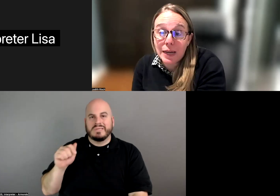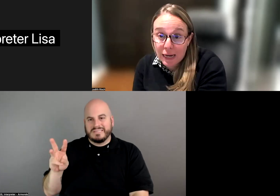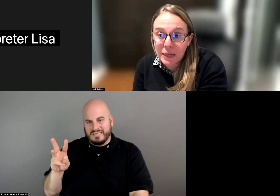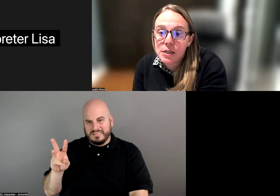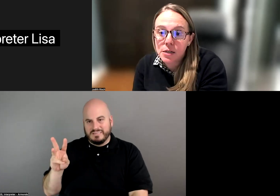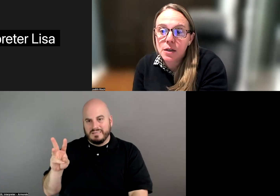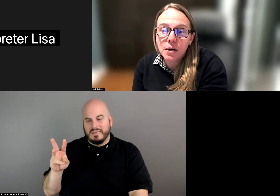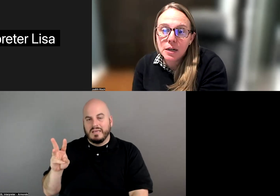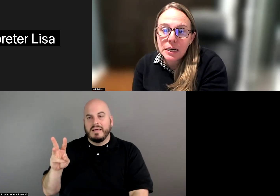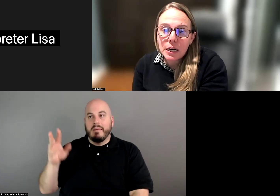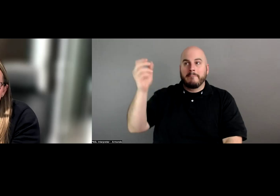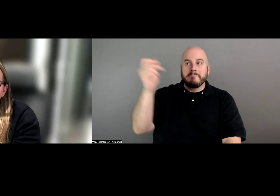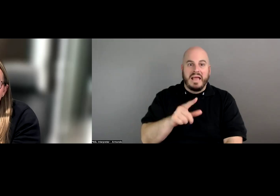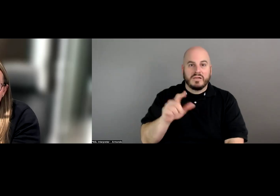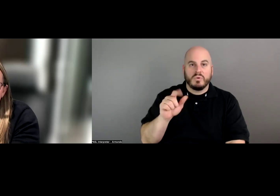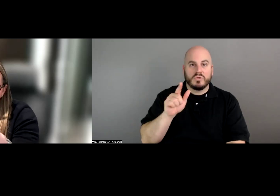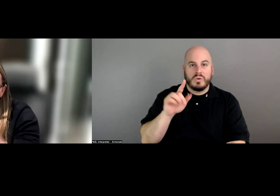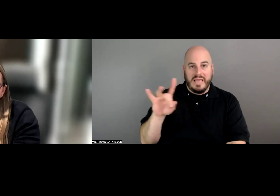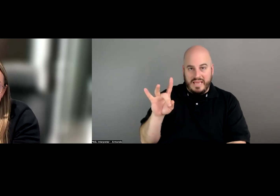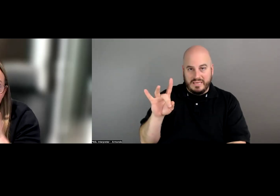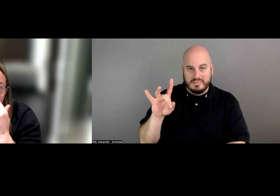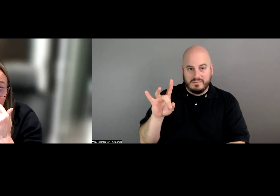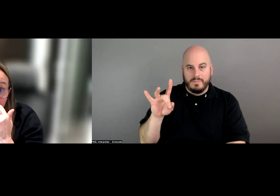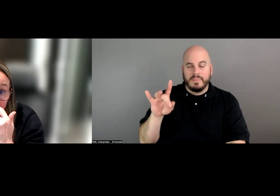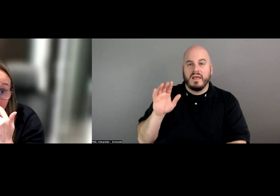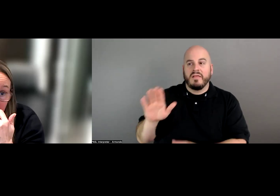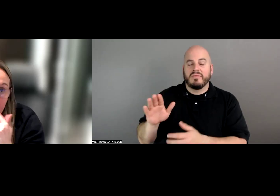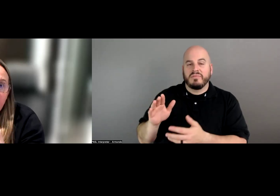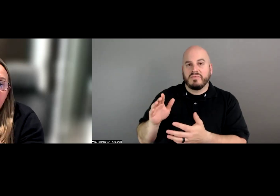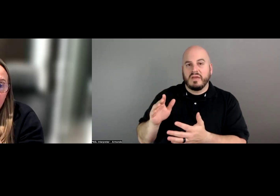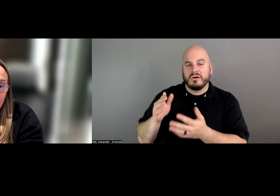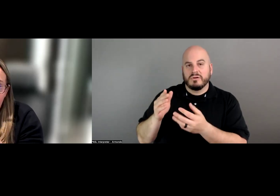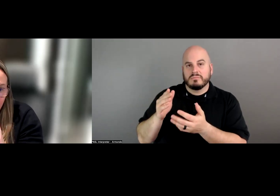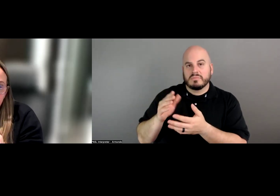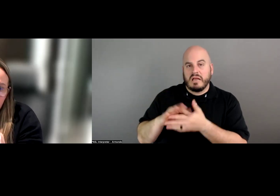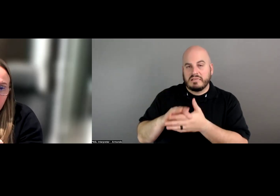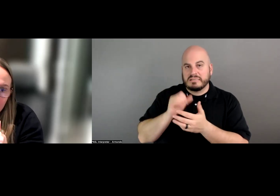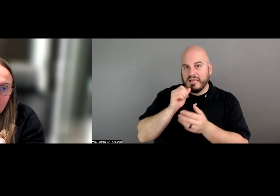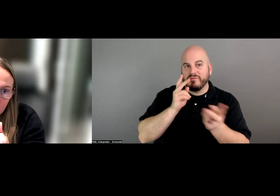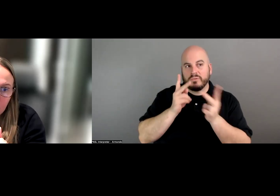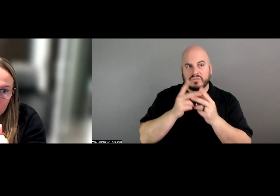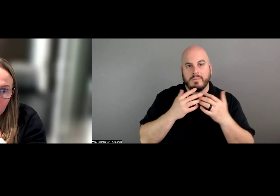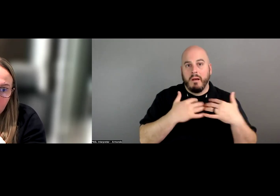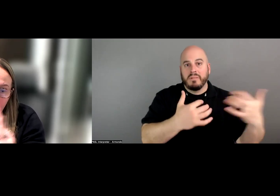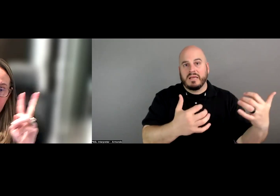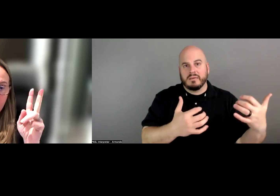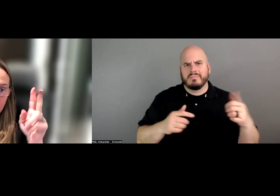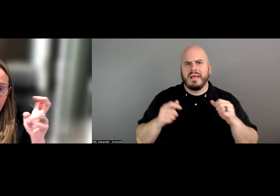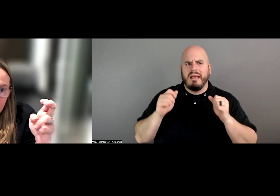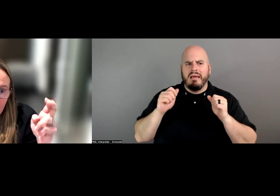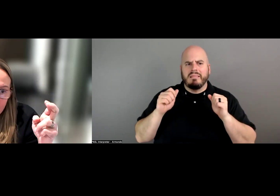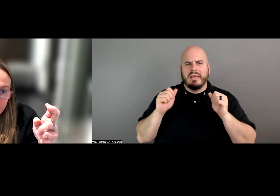until 28, their stuff isn't viewable to the public, I absolutely think that can